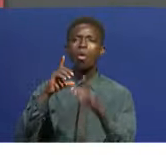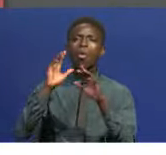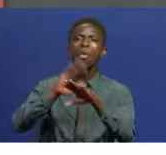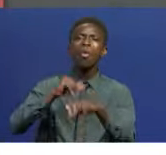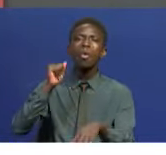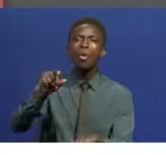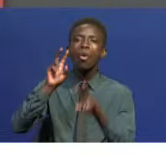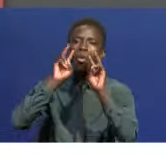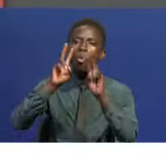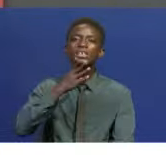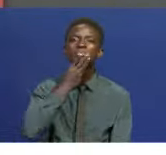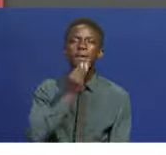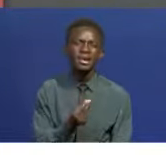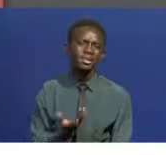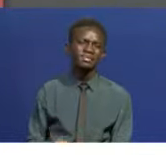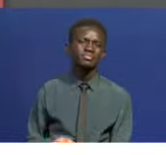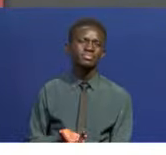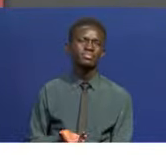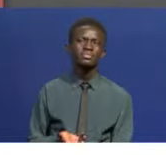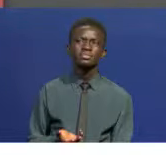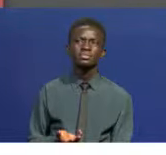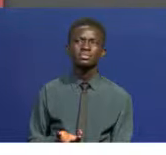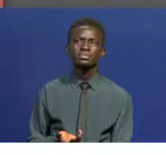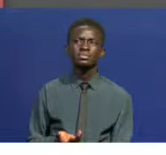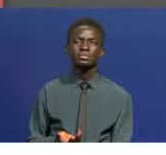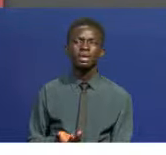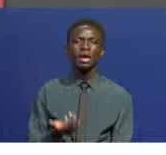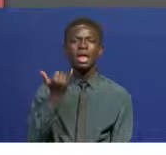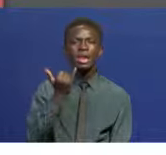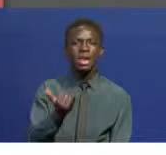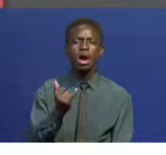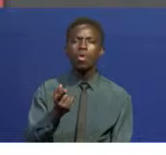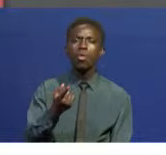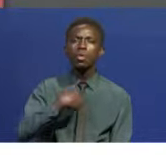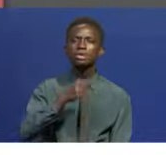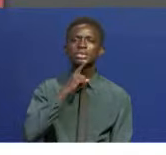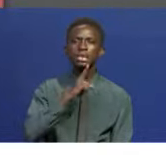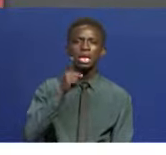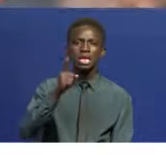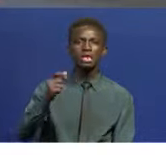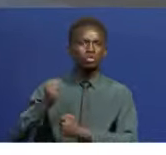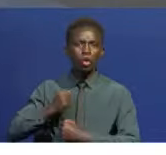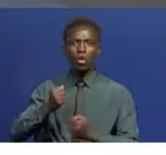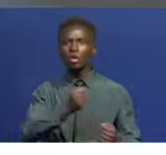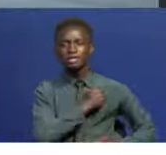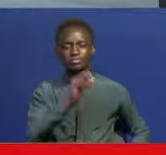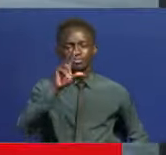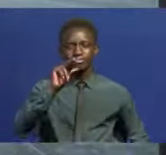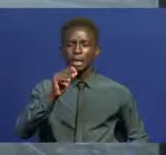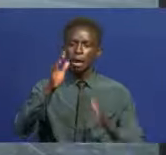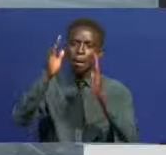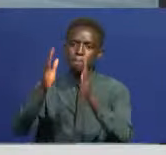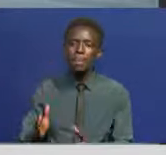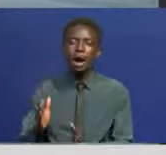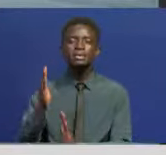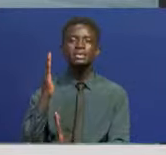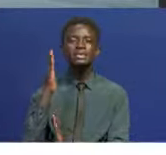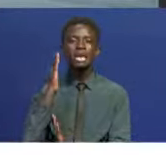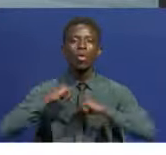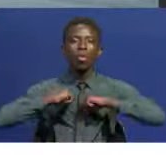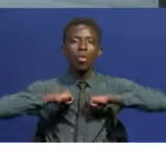names. To soldier now. Yes, not soldier, it's now a private security officer. Okay. We are now bringing in civilization. I'm saying that the and the that's what he's saying. Let us not just